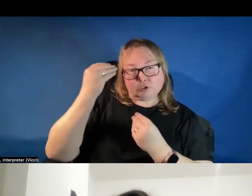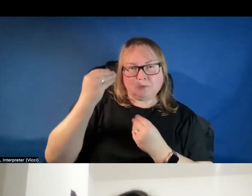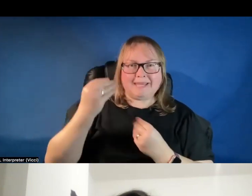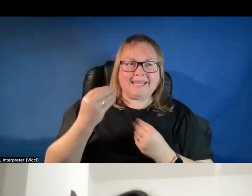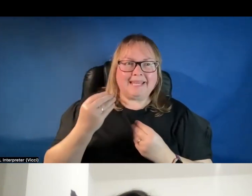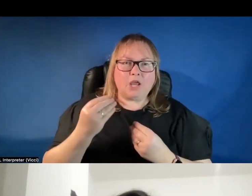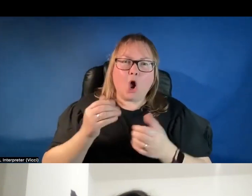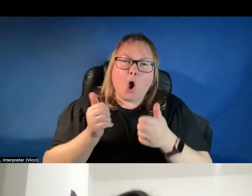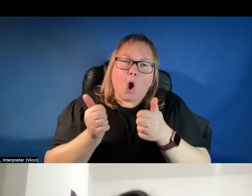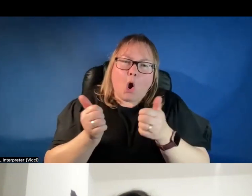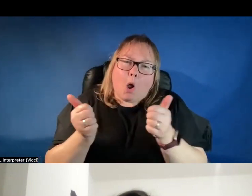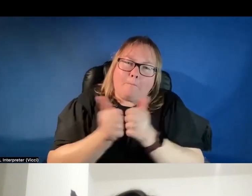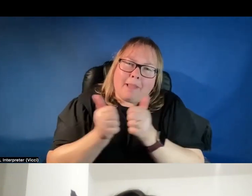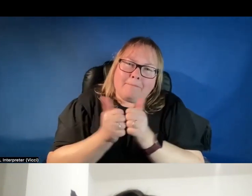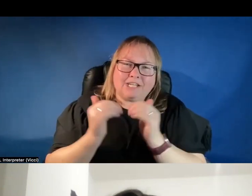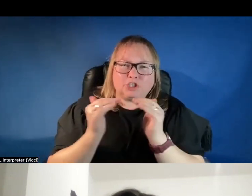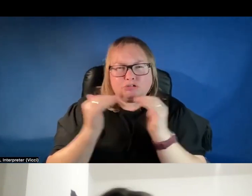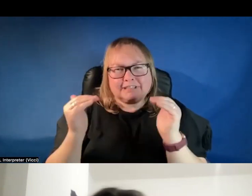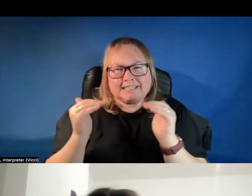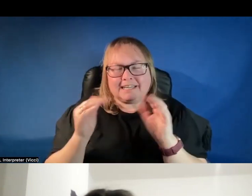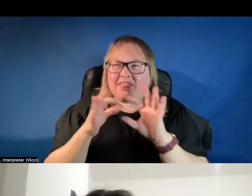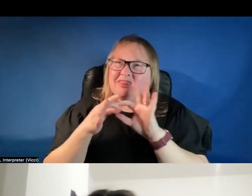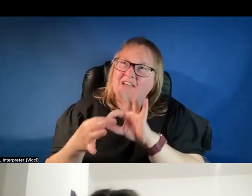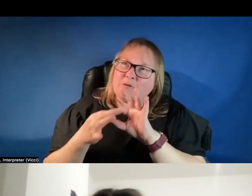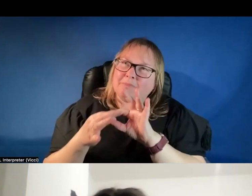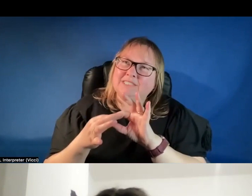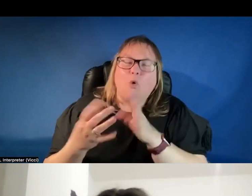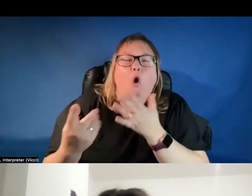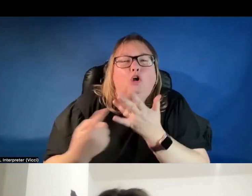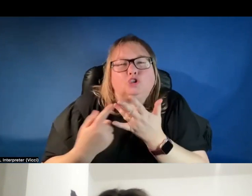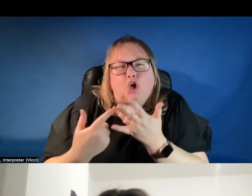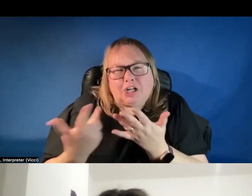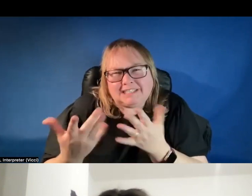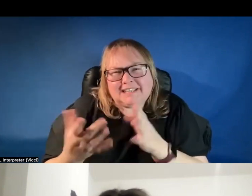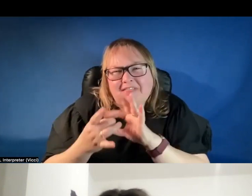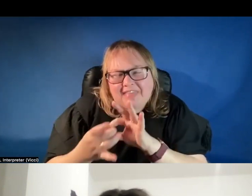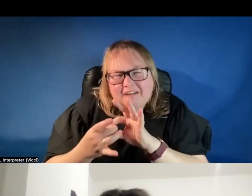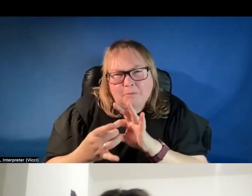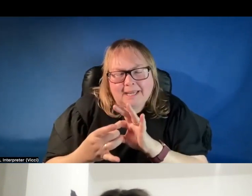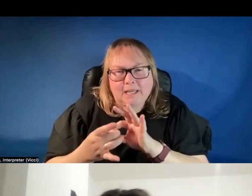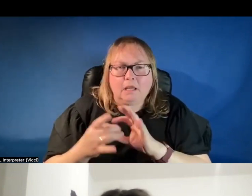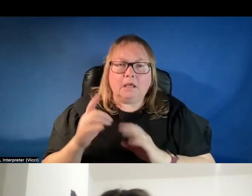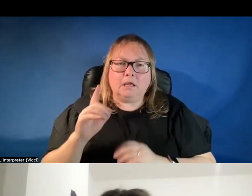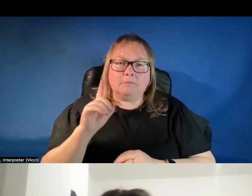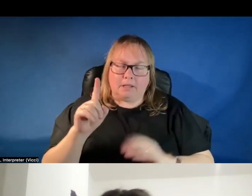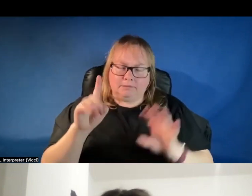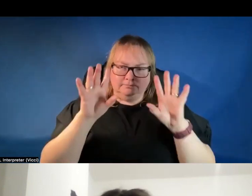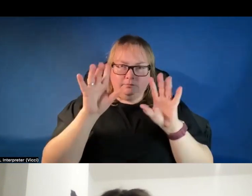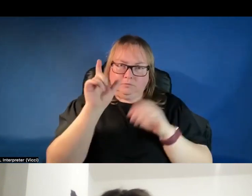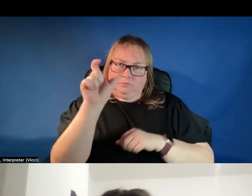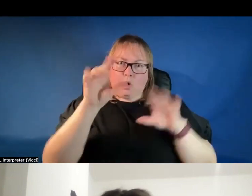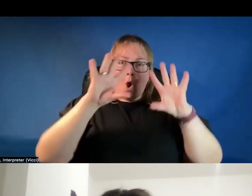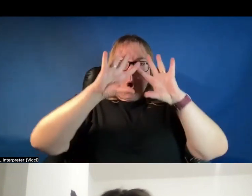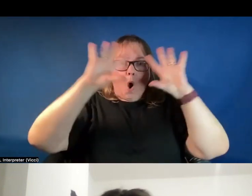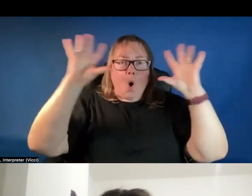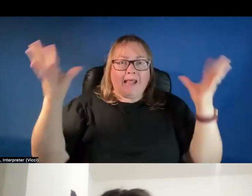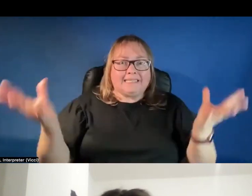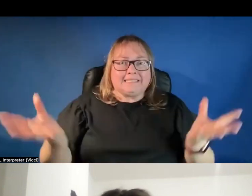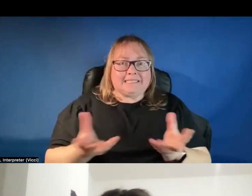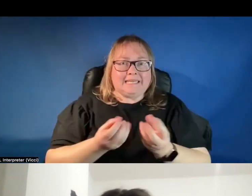but I like to call it complementary. And this idea of holistic is something